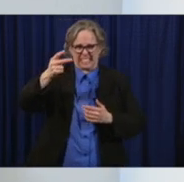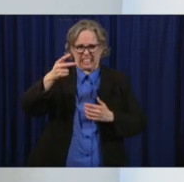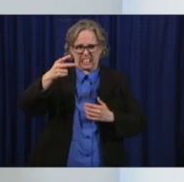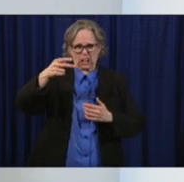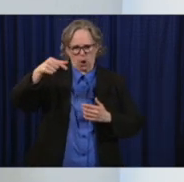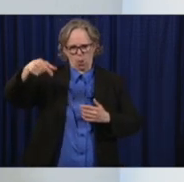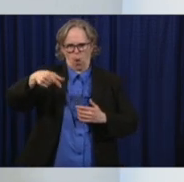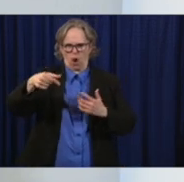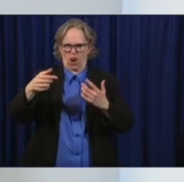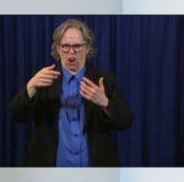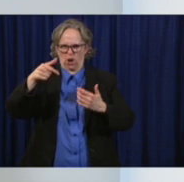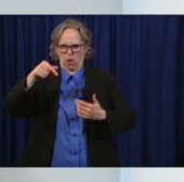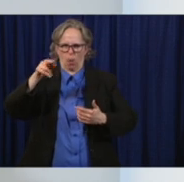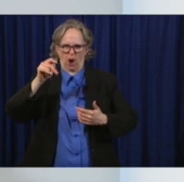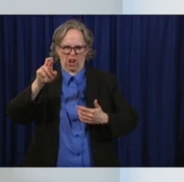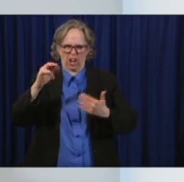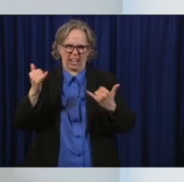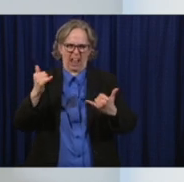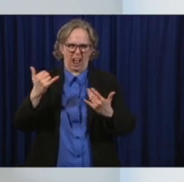record.